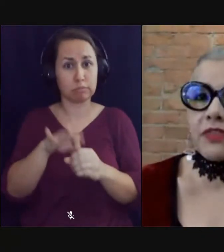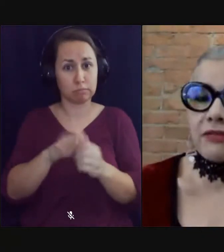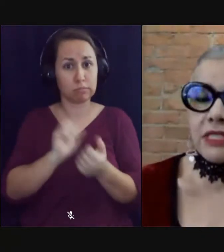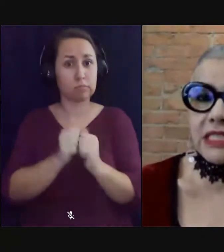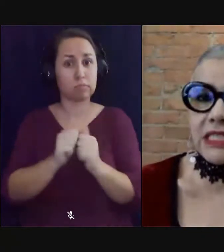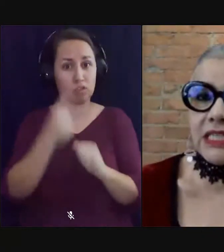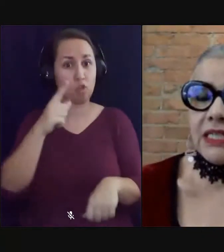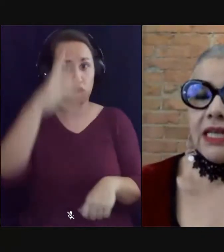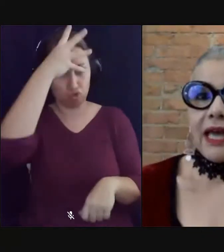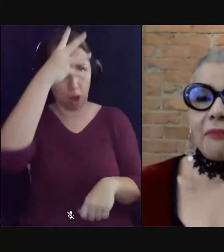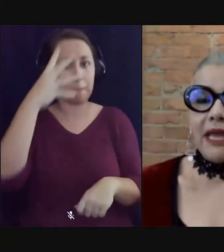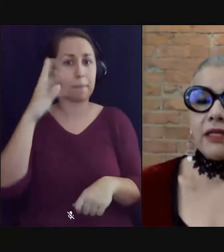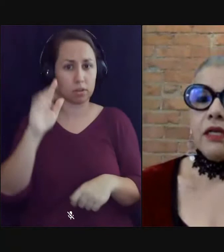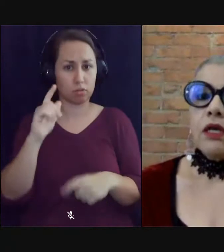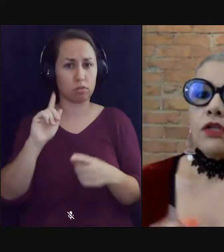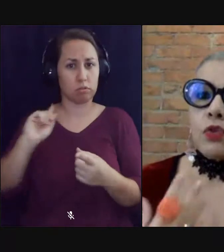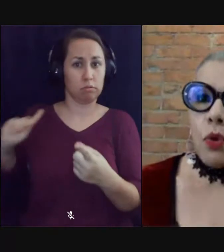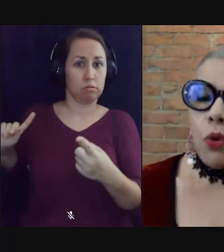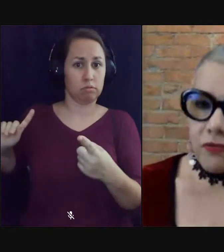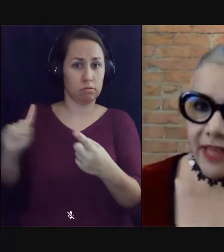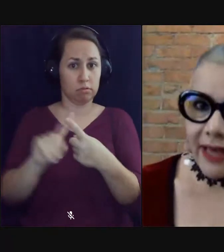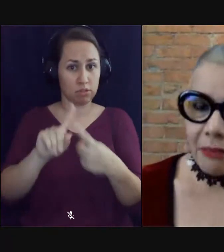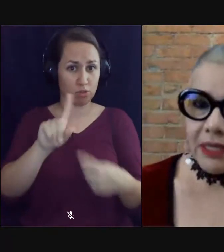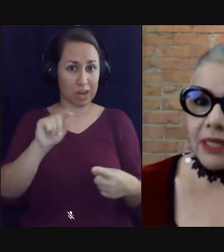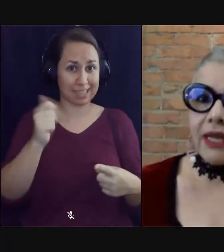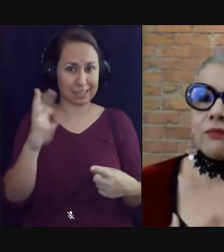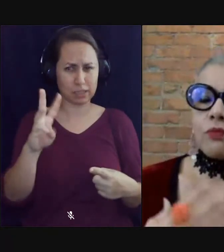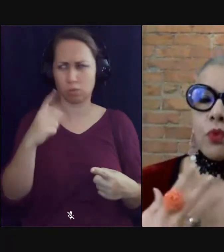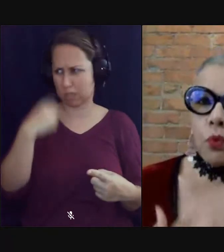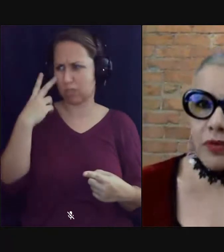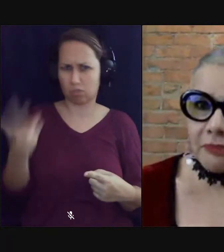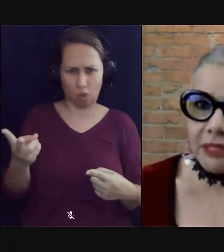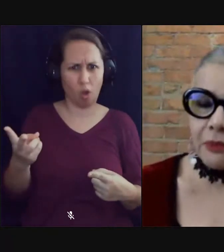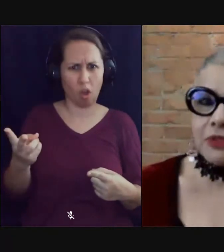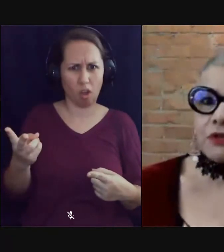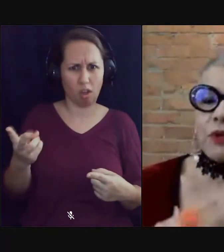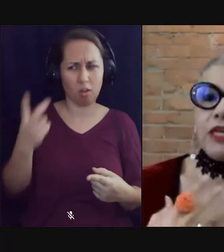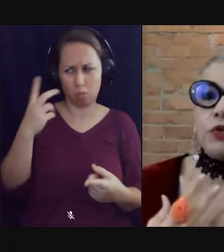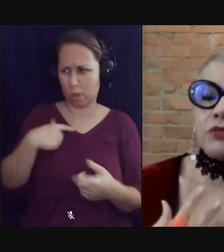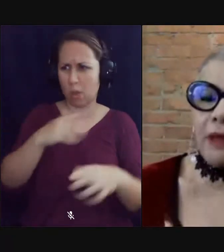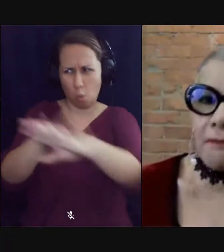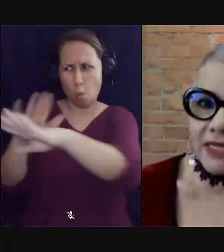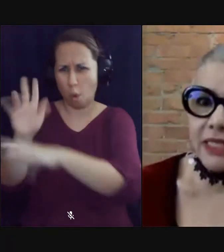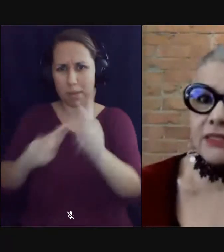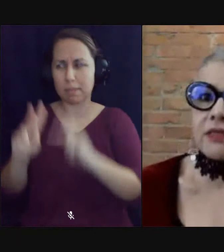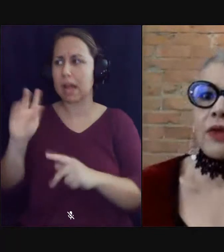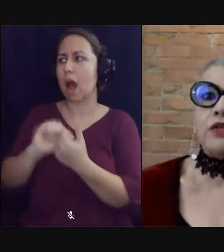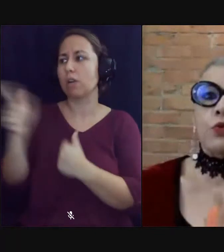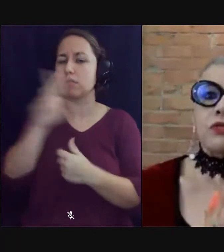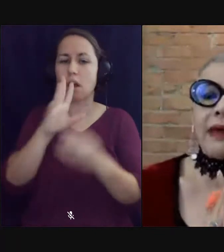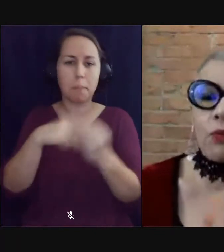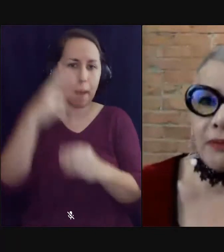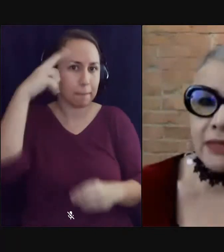to the 2016 campaign, saw all of that happening and were warning people, the way he talked about Mexicans, the